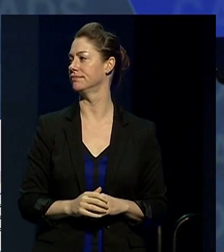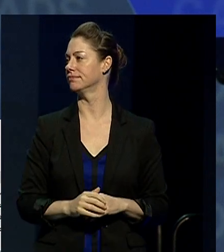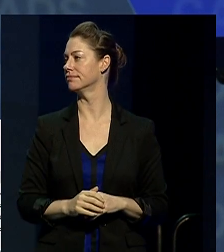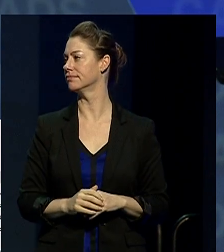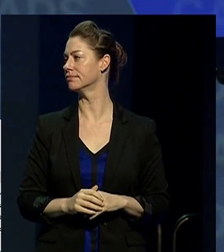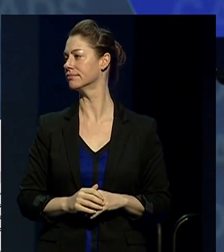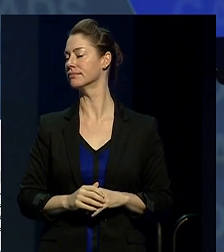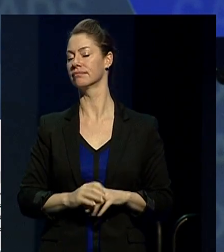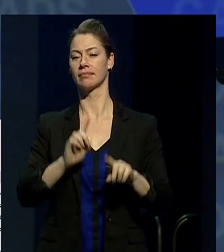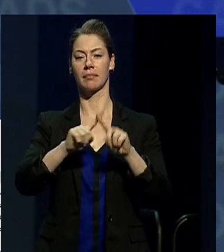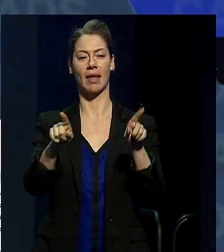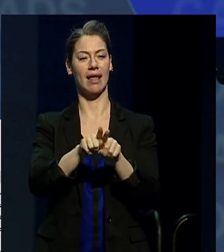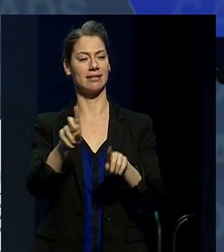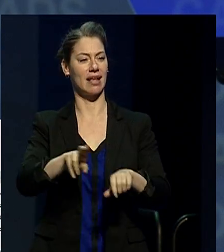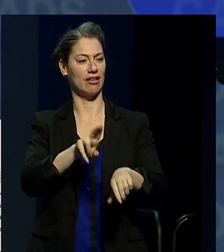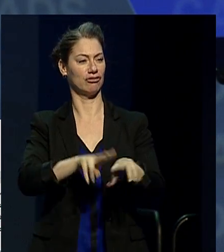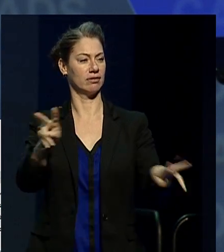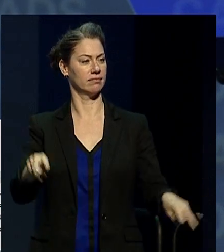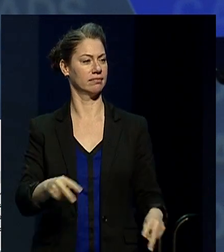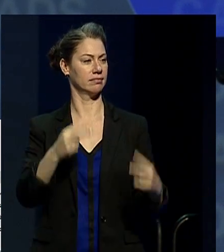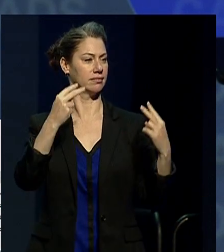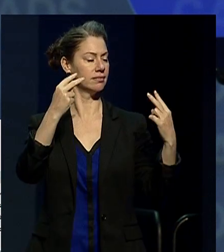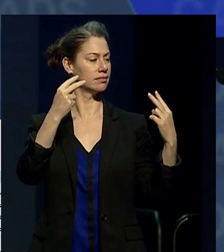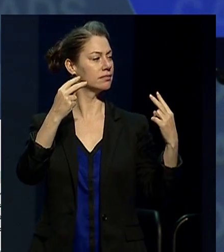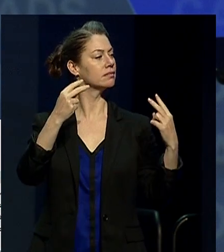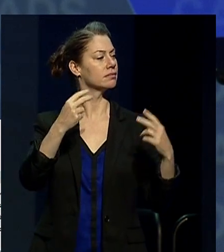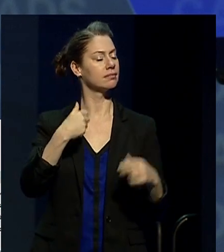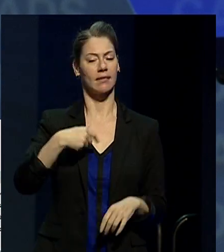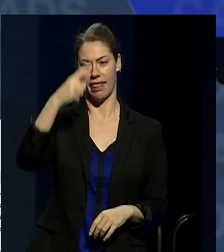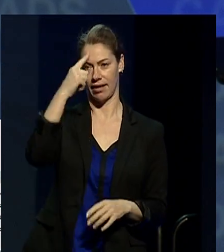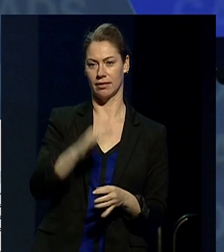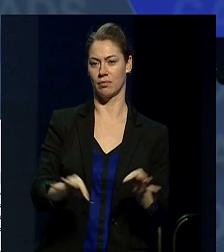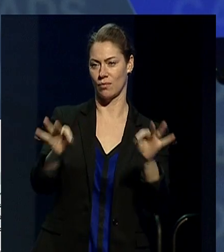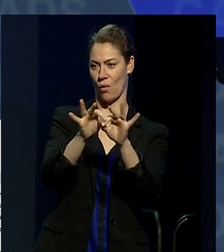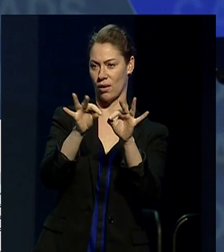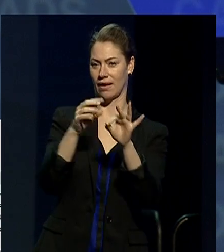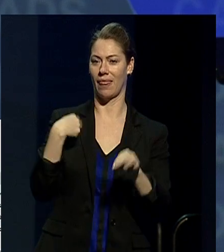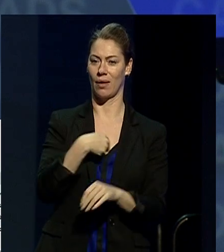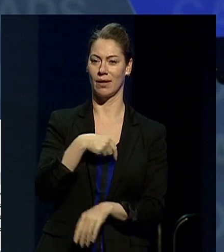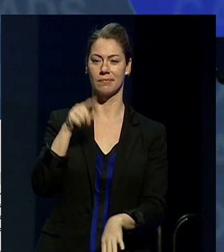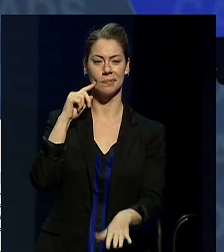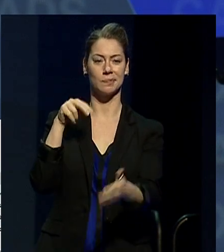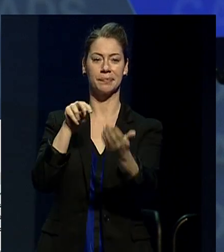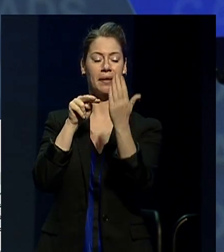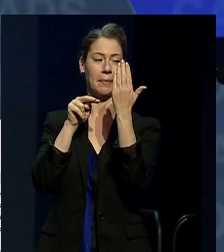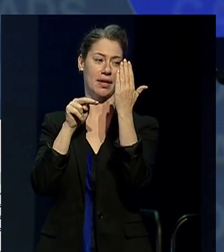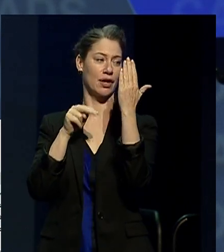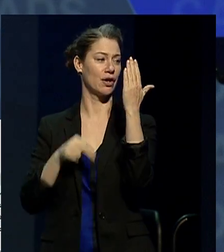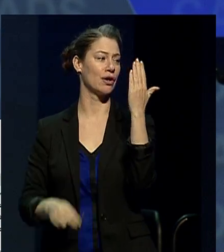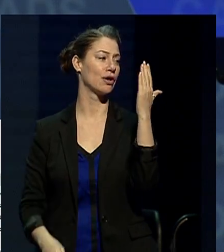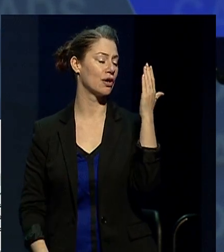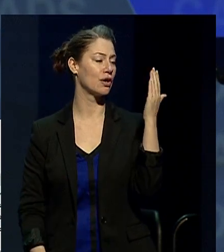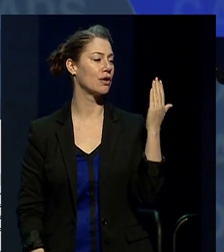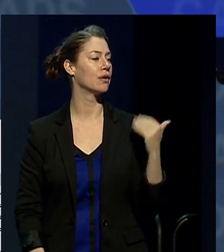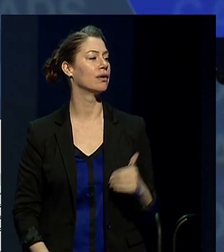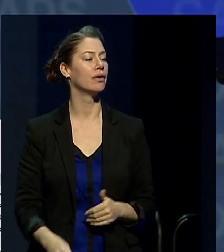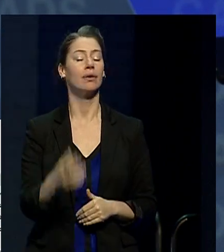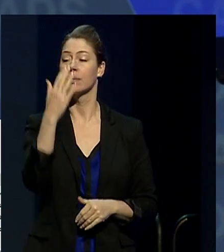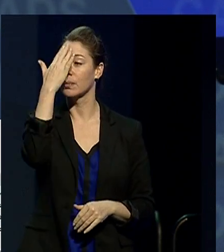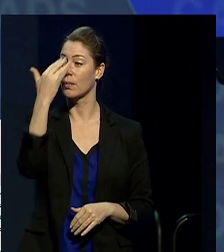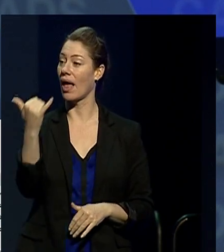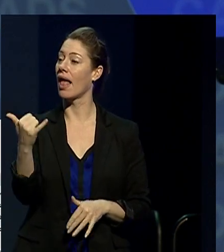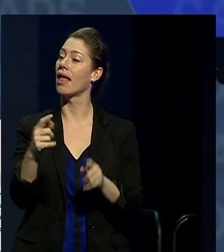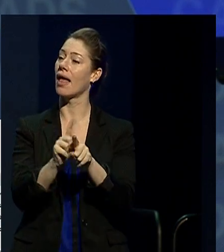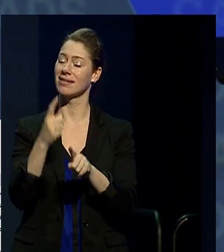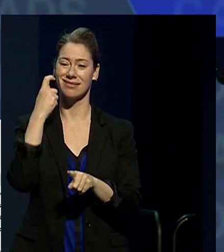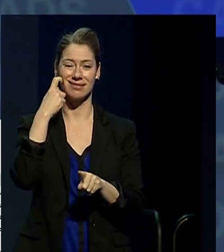But as the nation looks to us, I think it's important that we look in the mirror. You see, as we